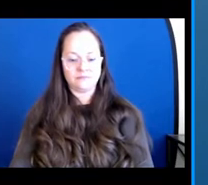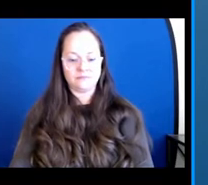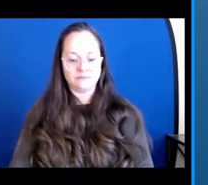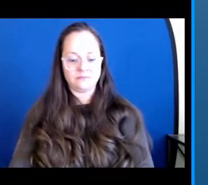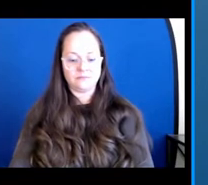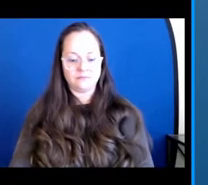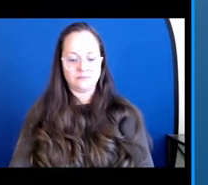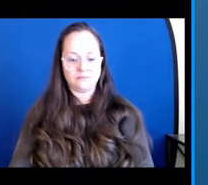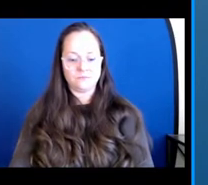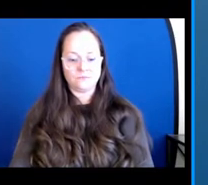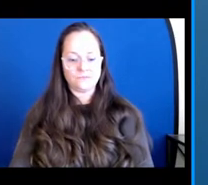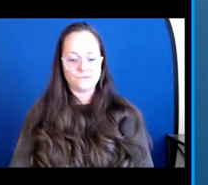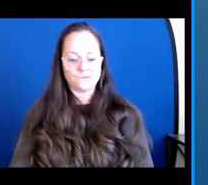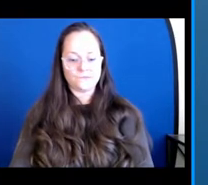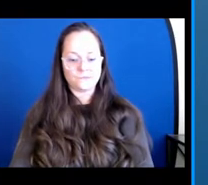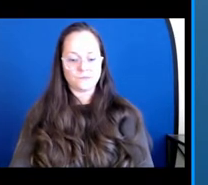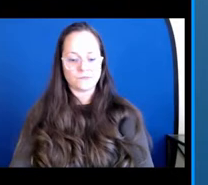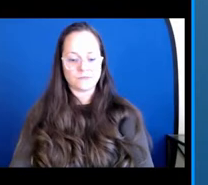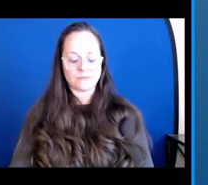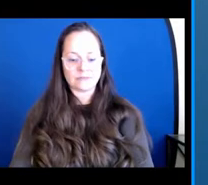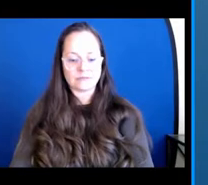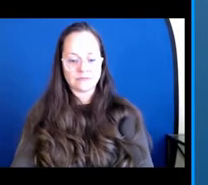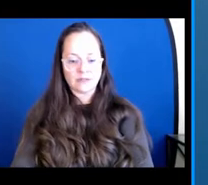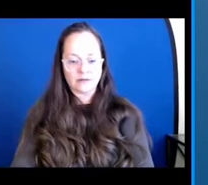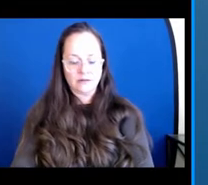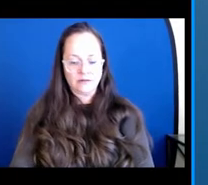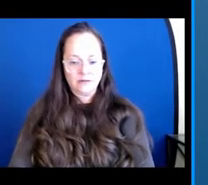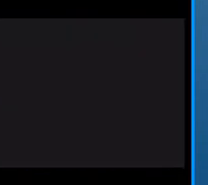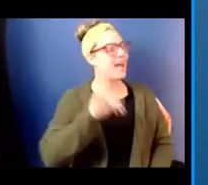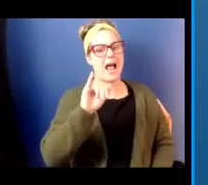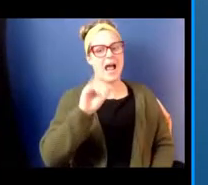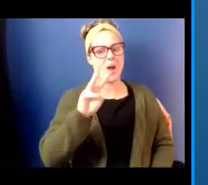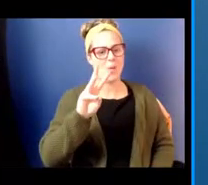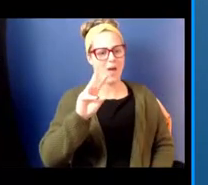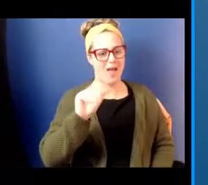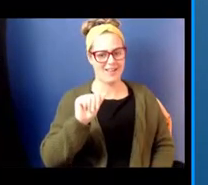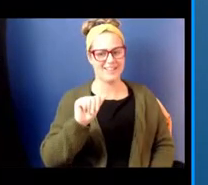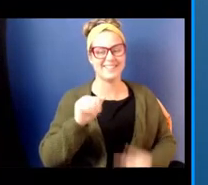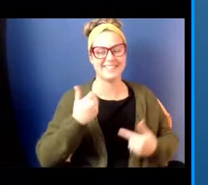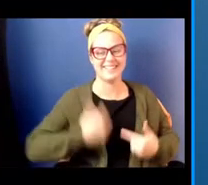that's great Scott Scott Brennan Iowa I've got things to say